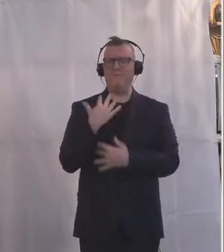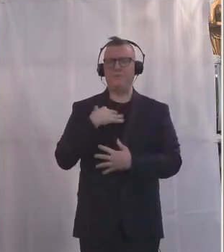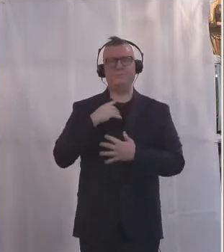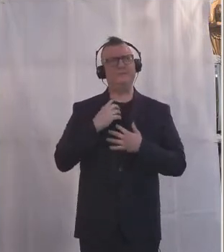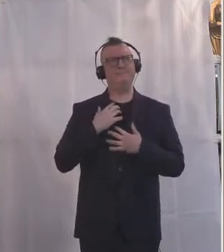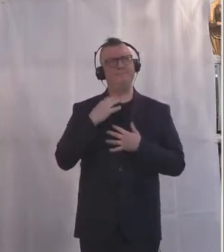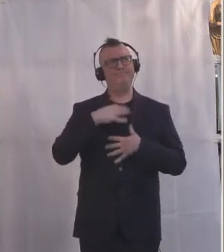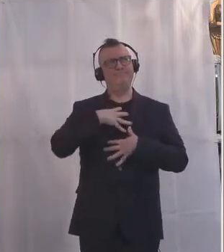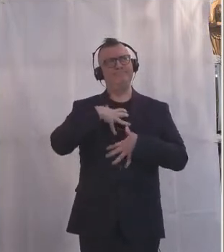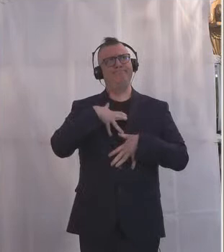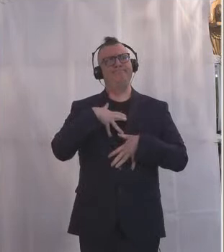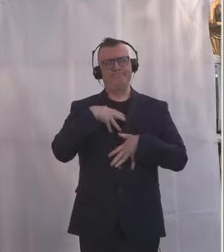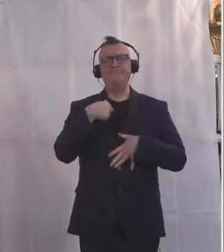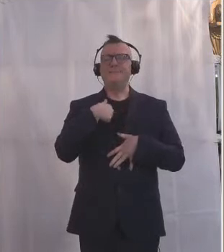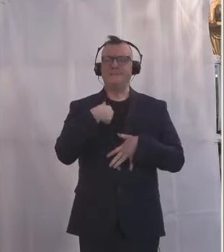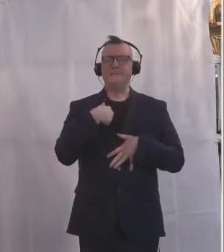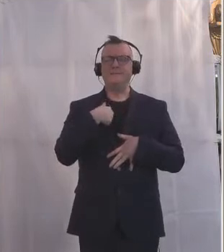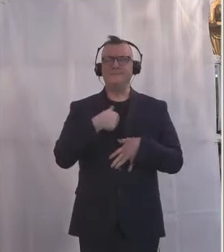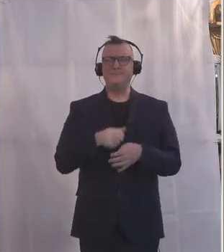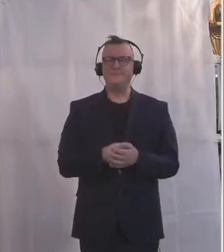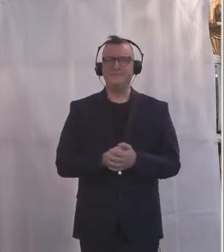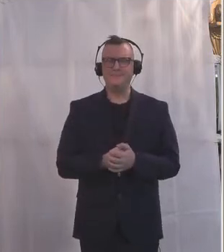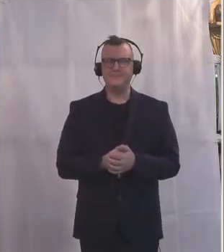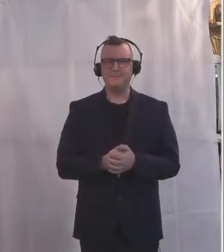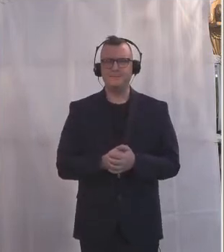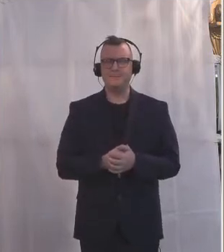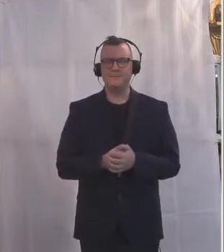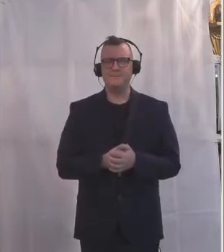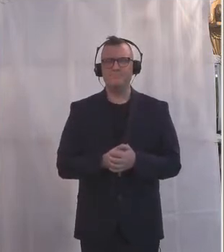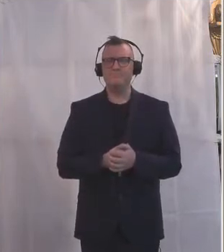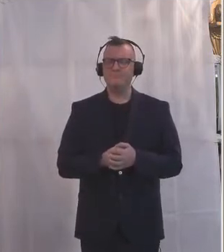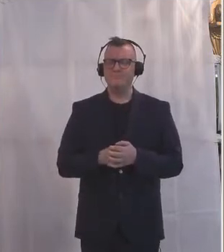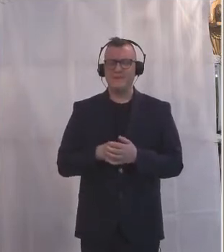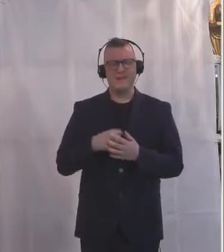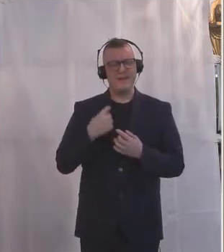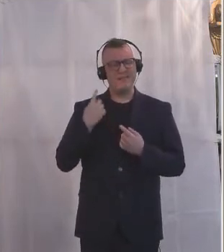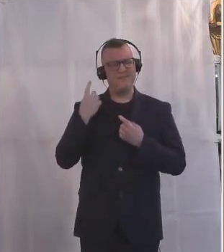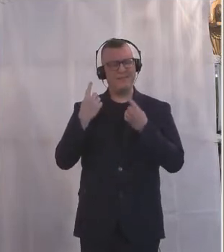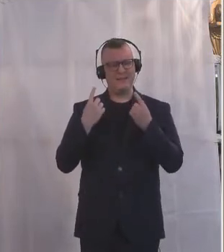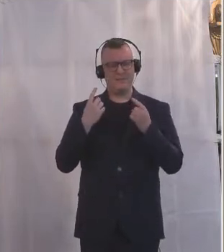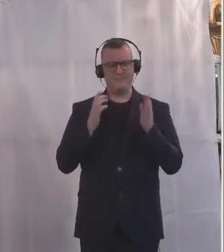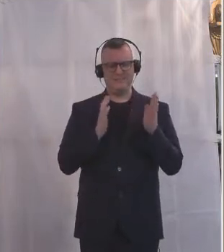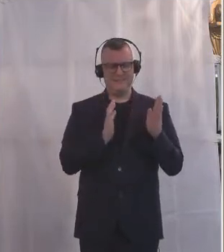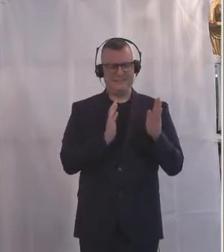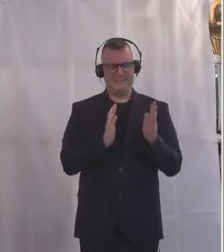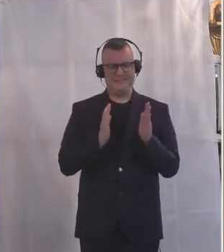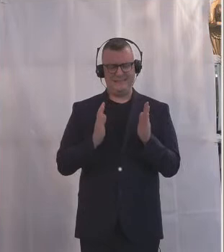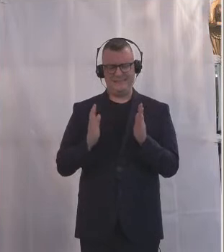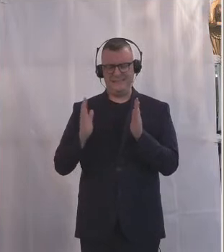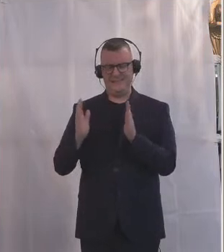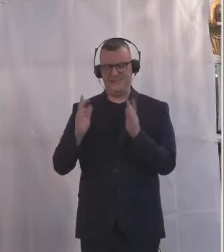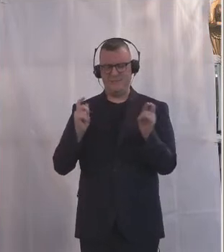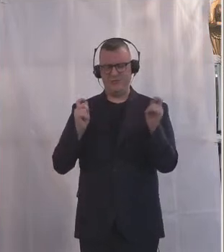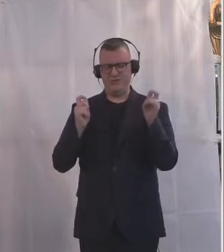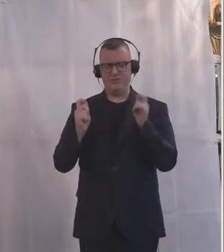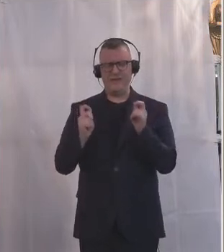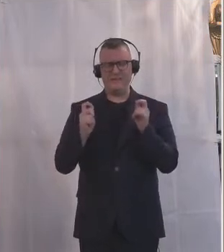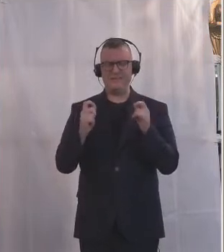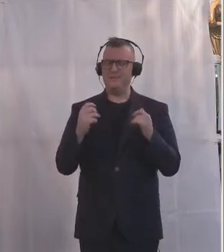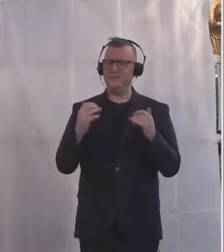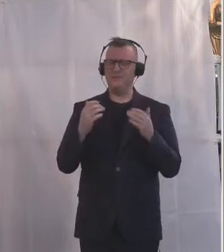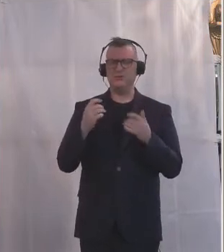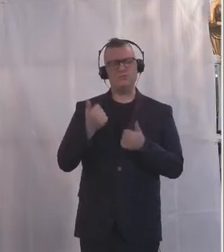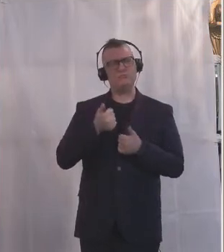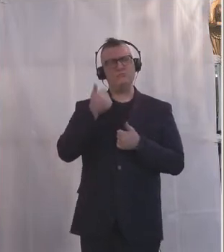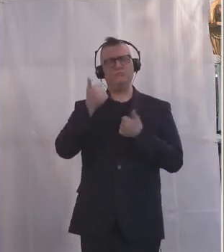today. I think about the interesting season of change that's happening for a lot of high-profile women in our